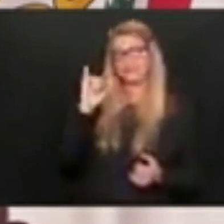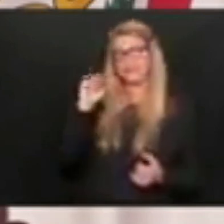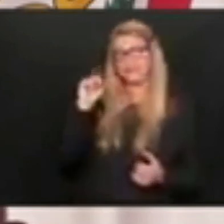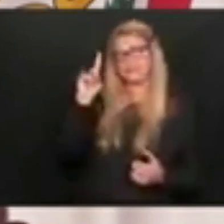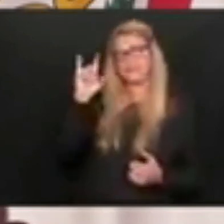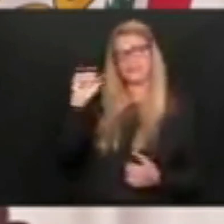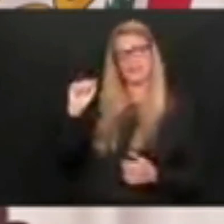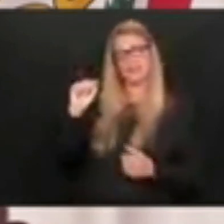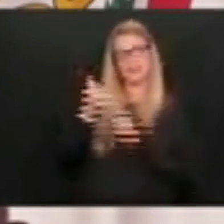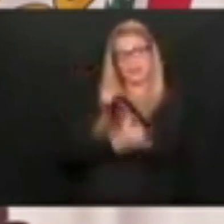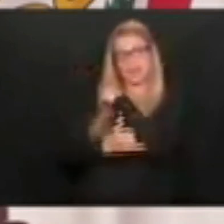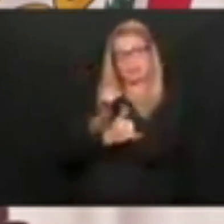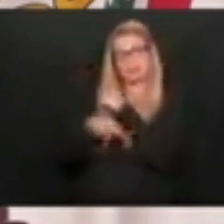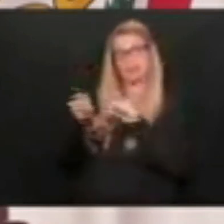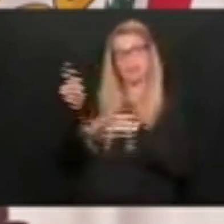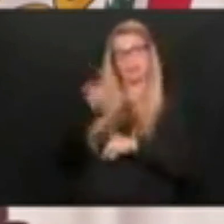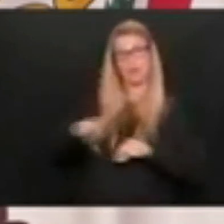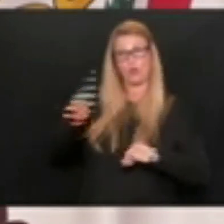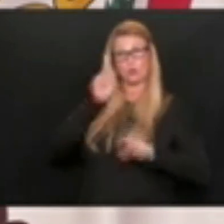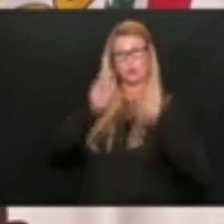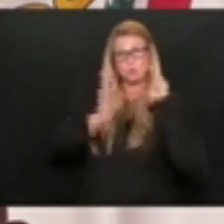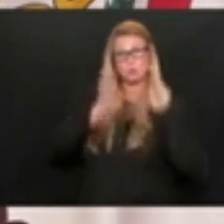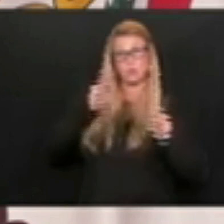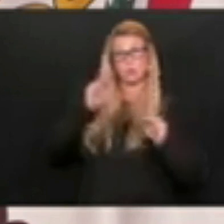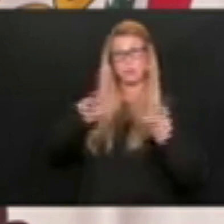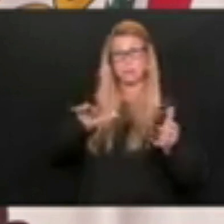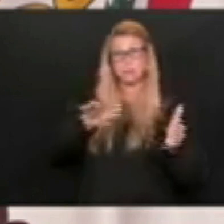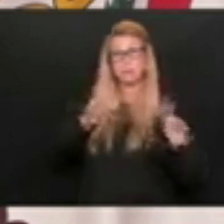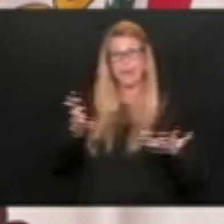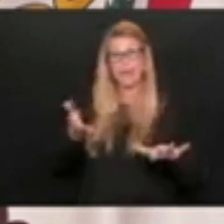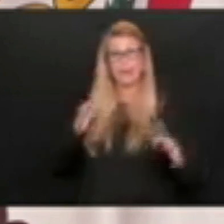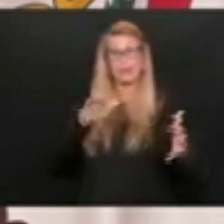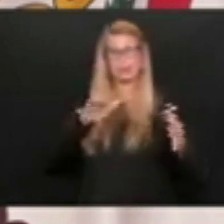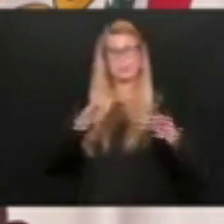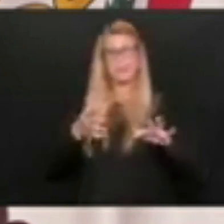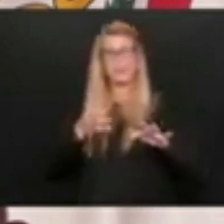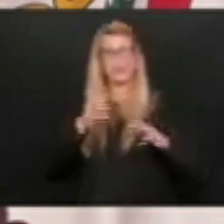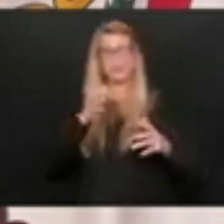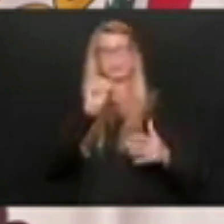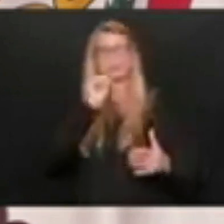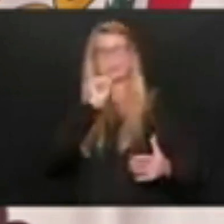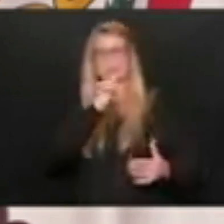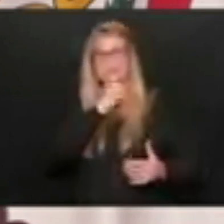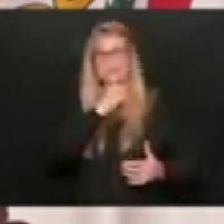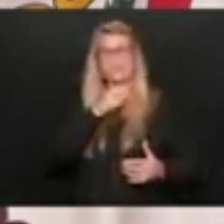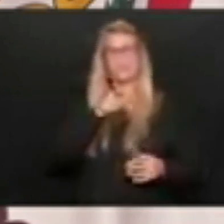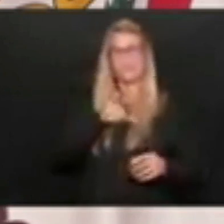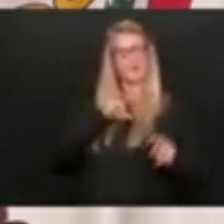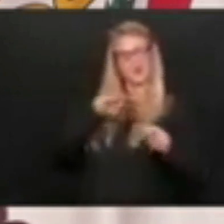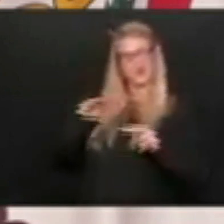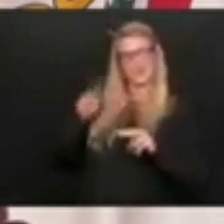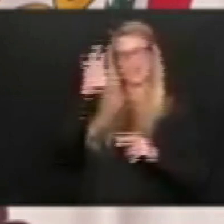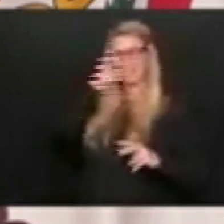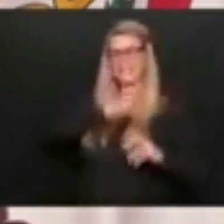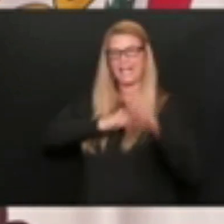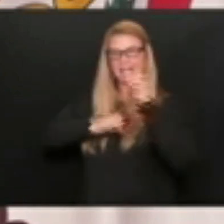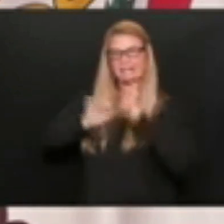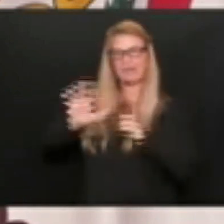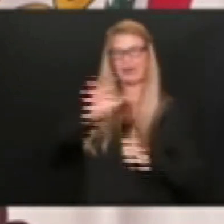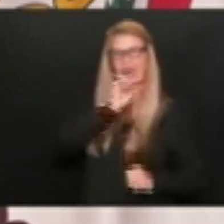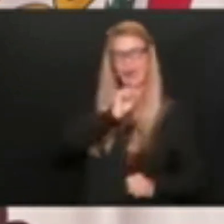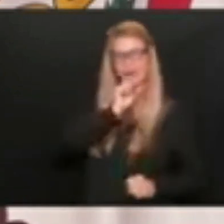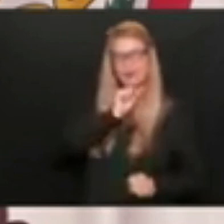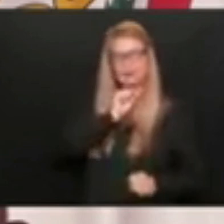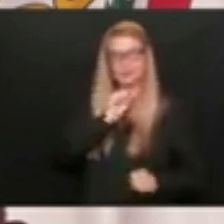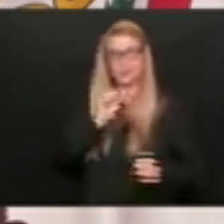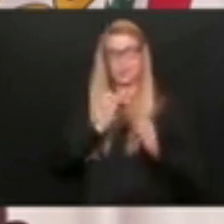their eyes. Absolutely guess some ages of people that have masks on with oxygen in their